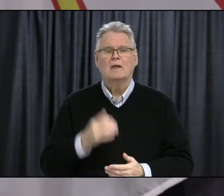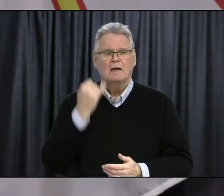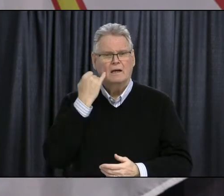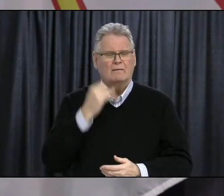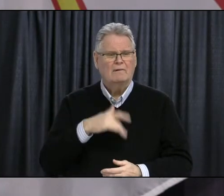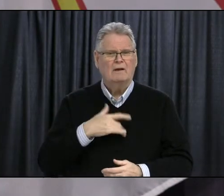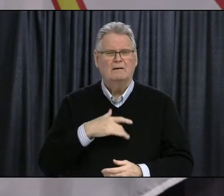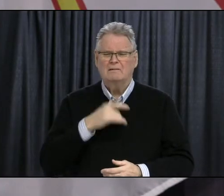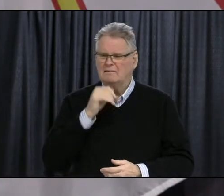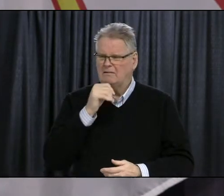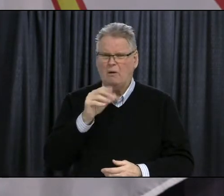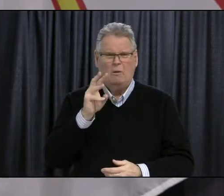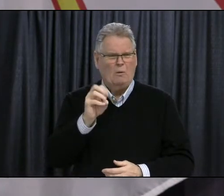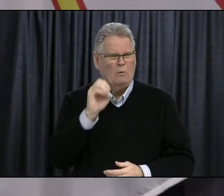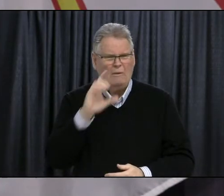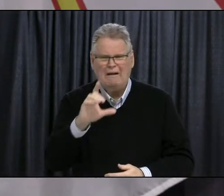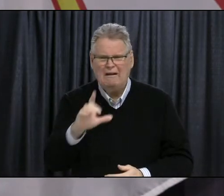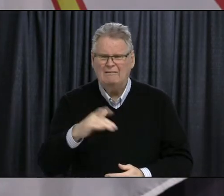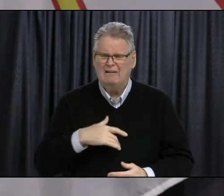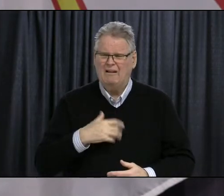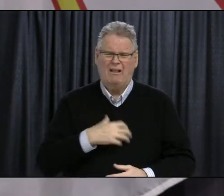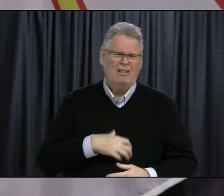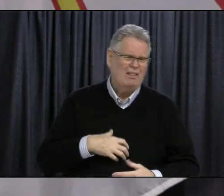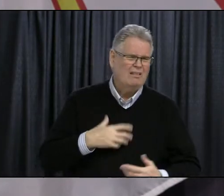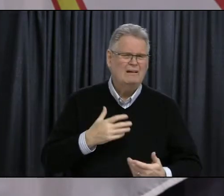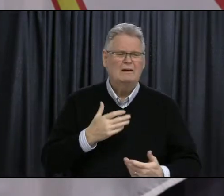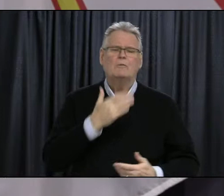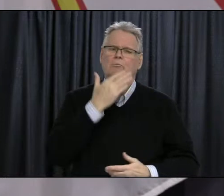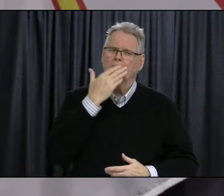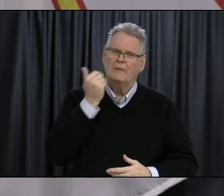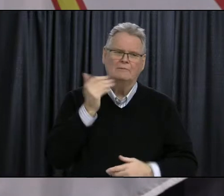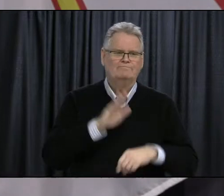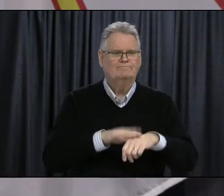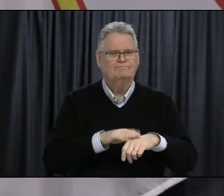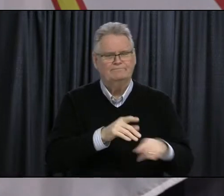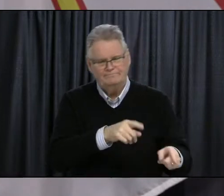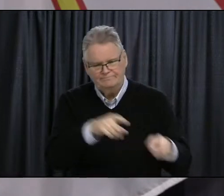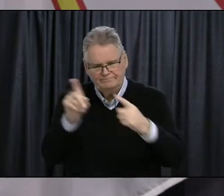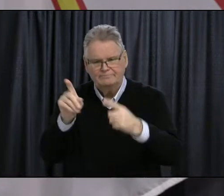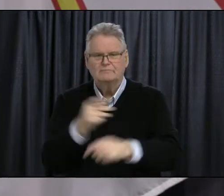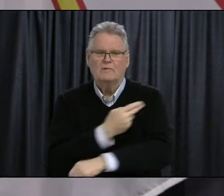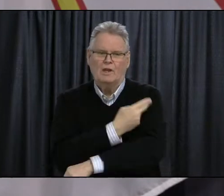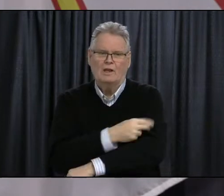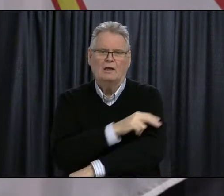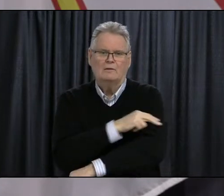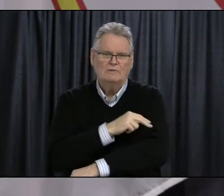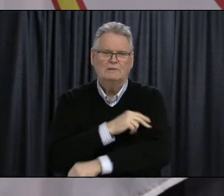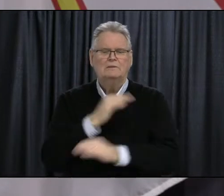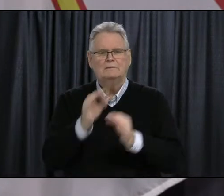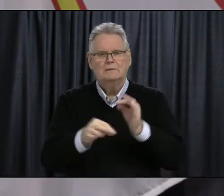be somebody who was here, who was sick, who has since left. That's always a possibility. So,